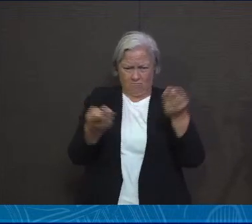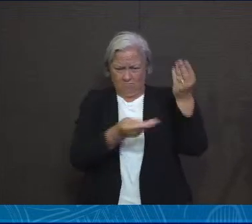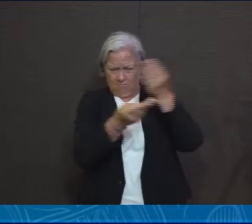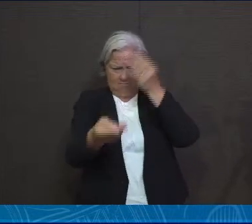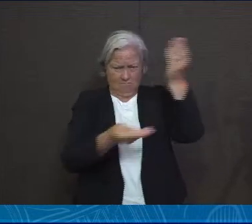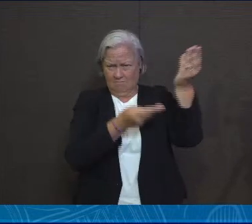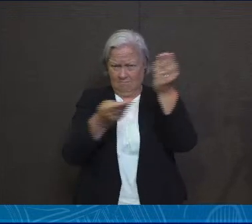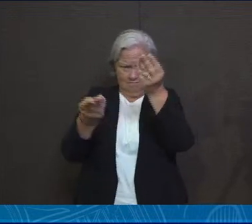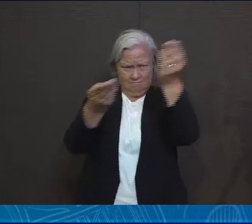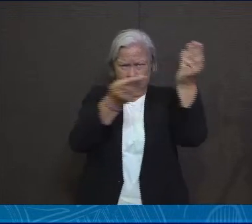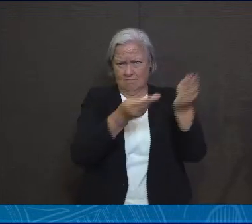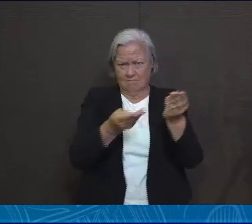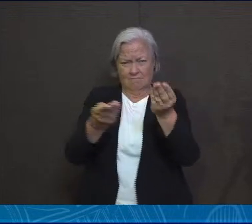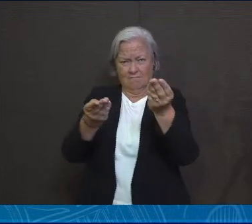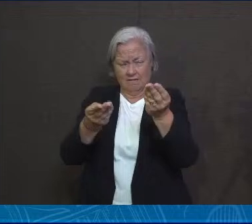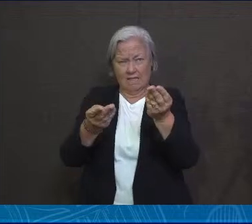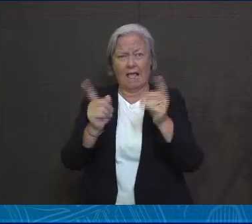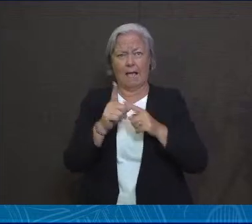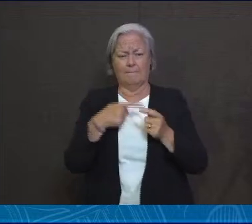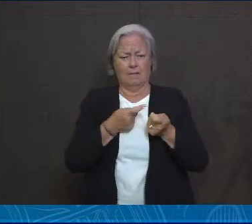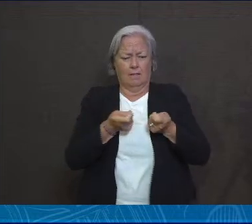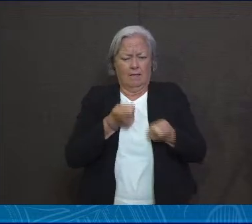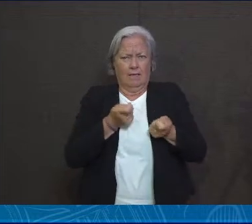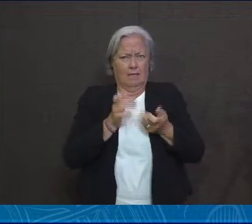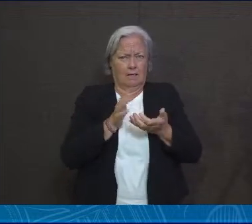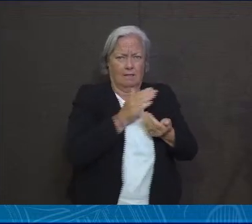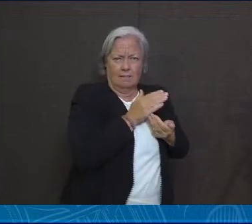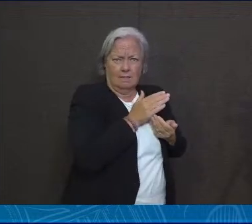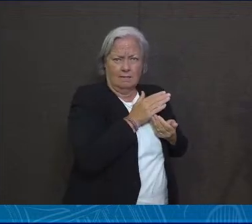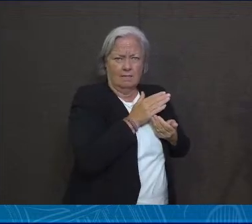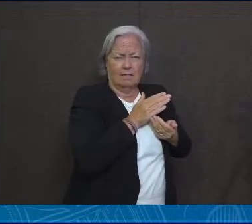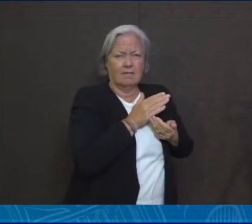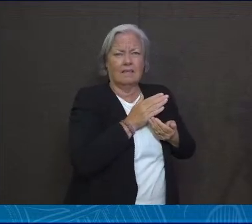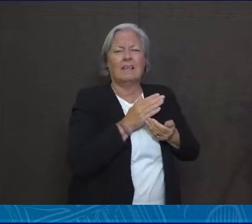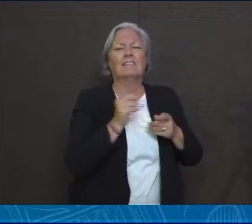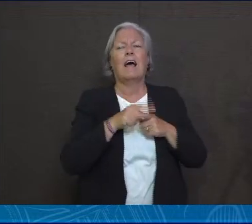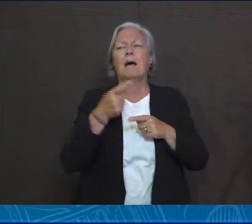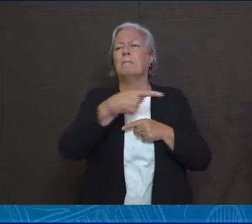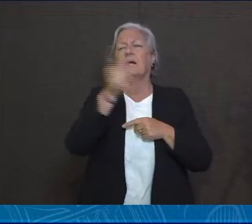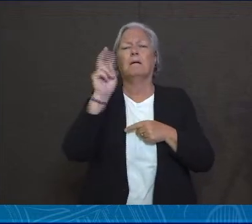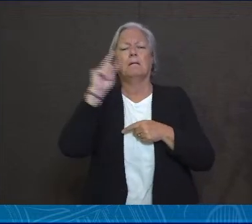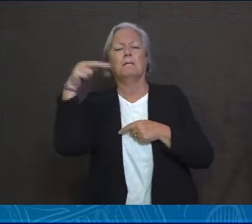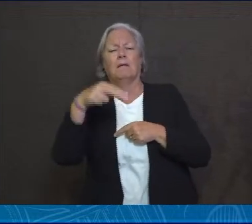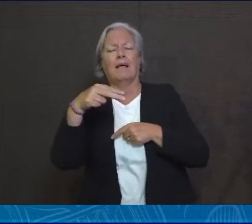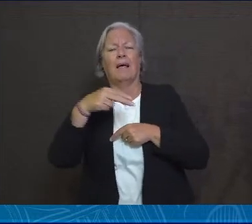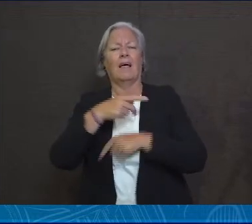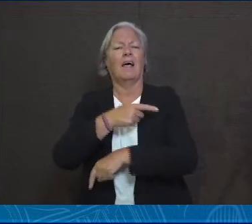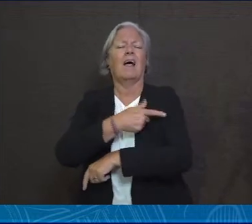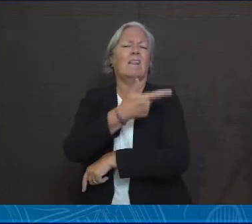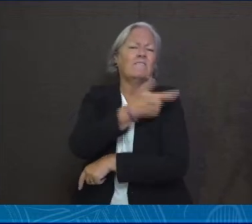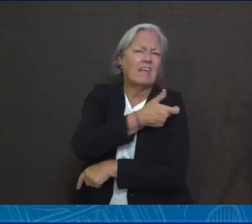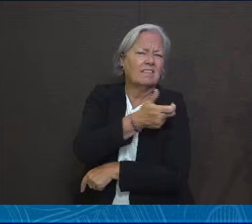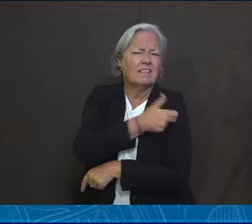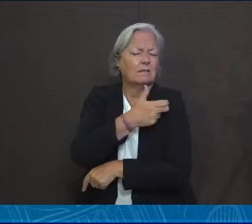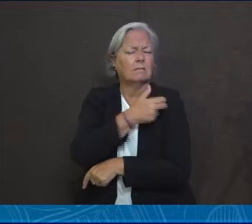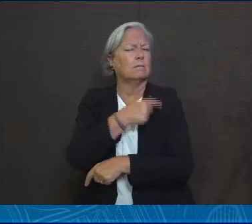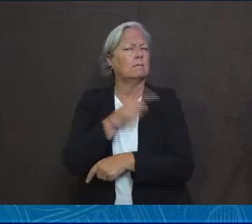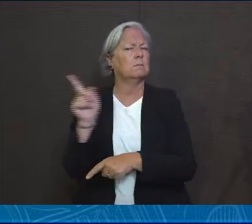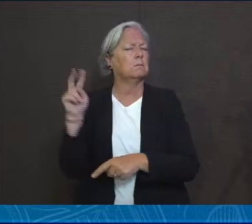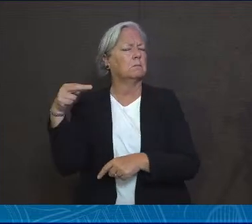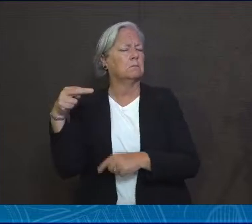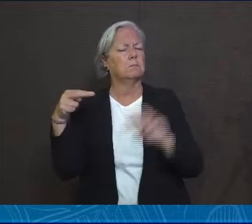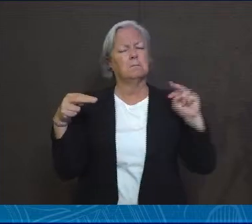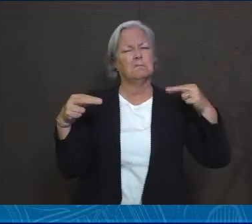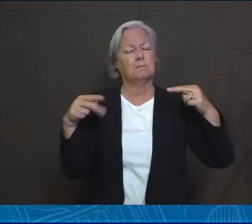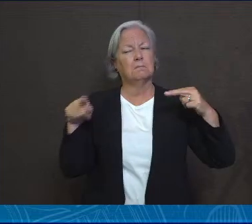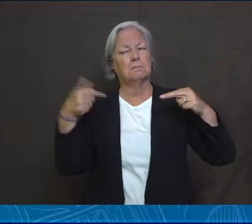we don't always control it. There was so much disinformation about vaccines. There's so much disinformation about what actually happens in government. And